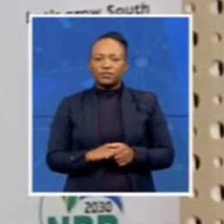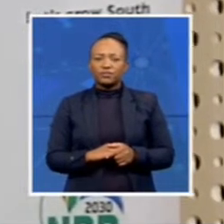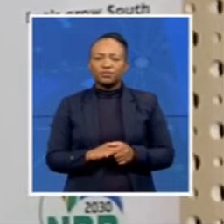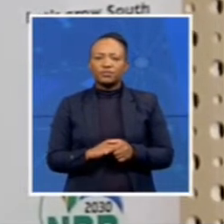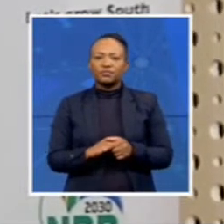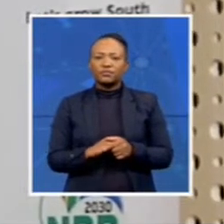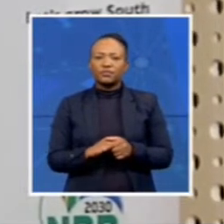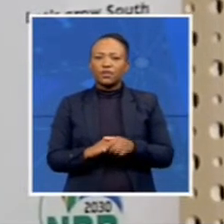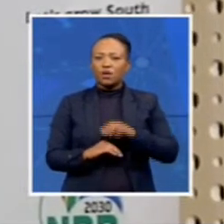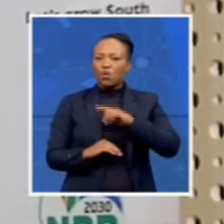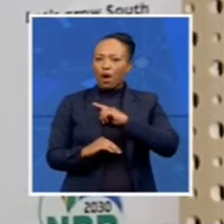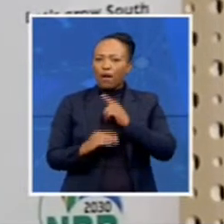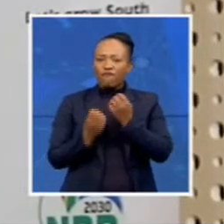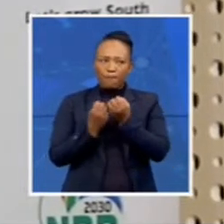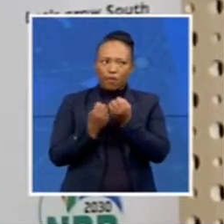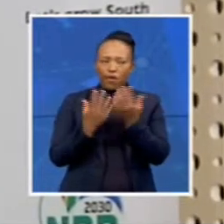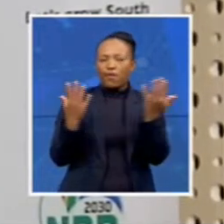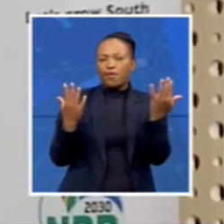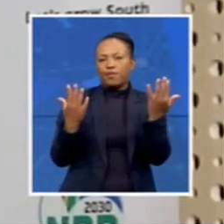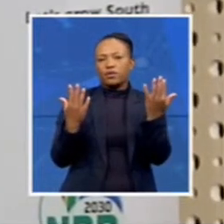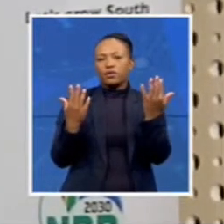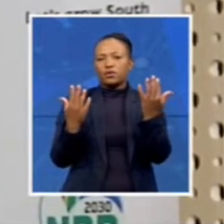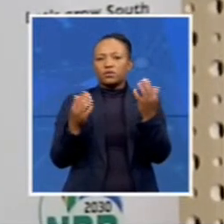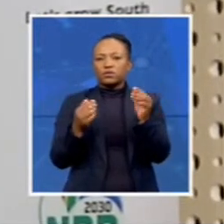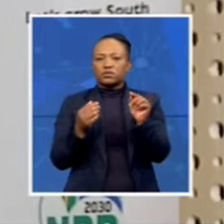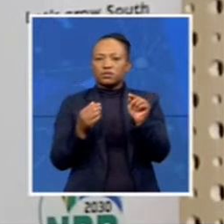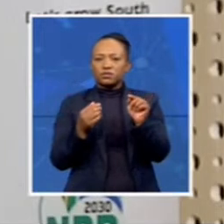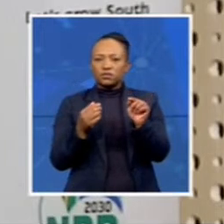and therefore need to be